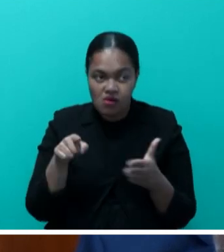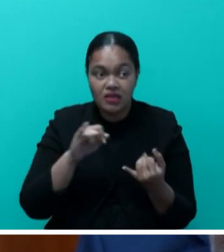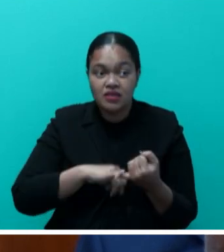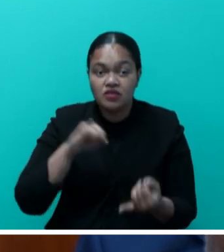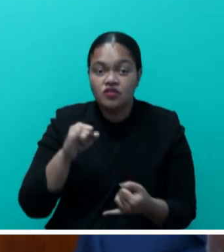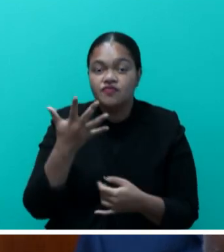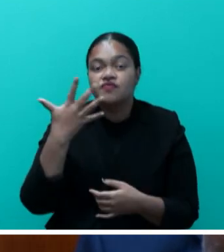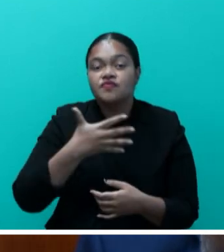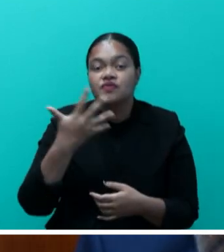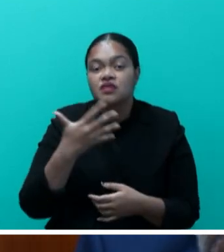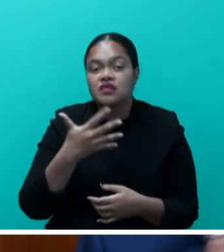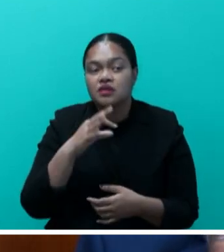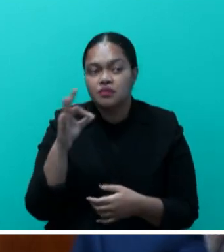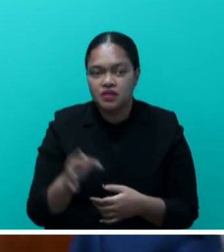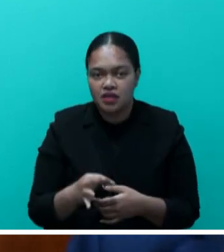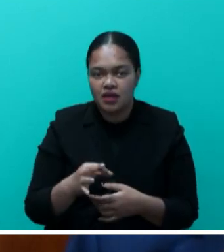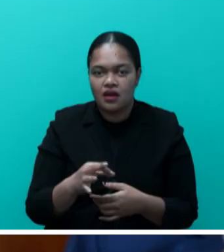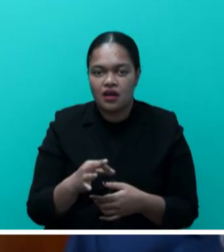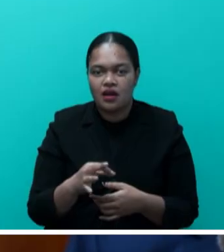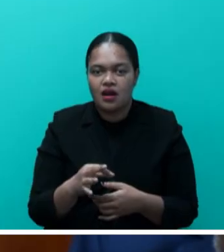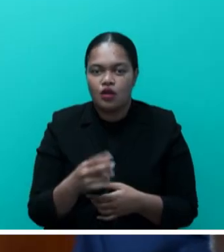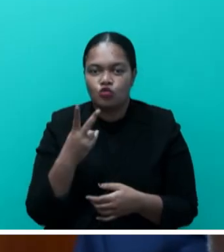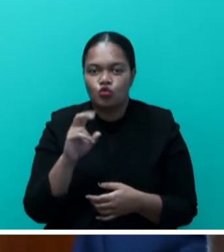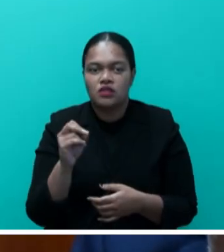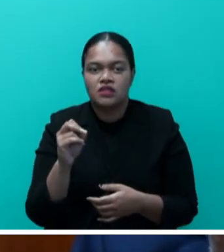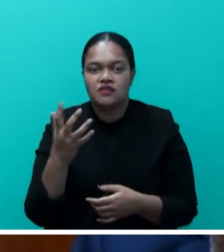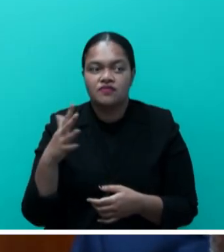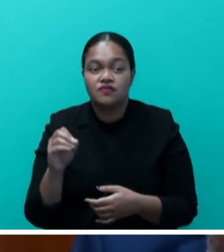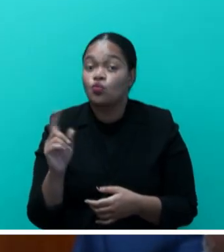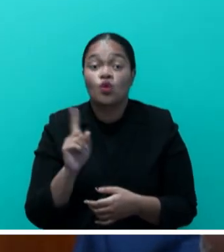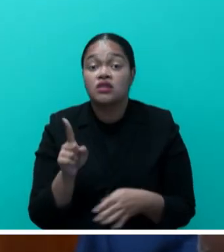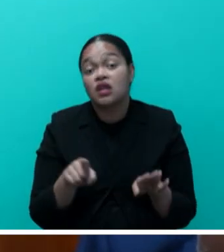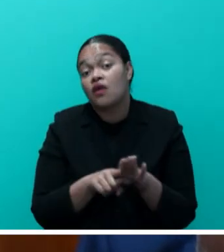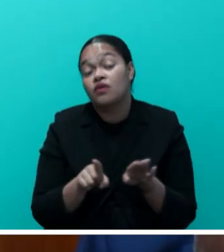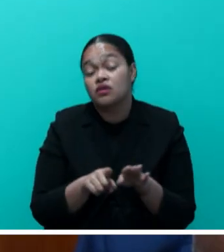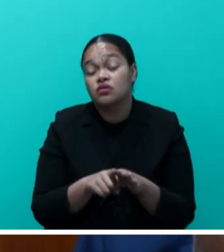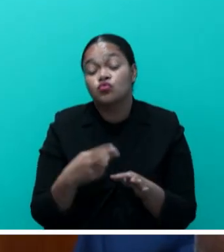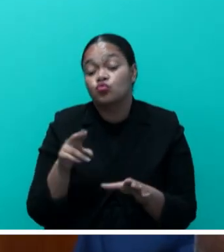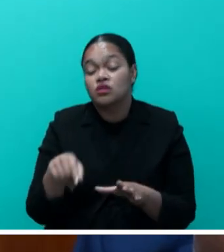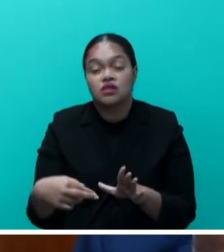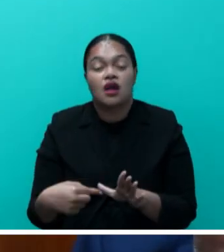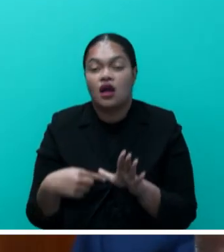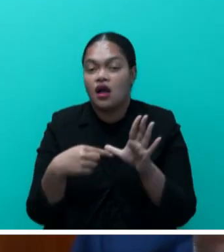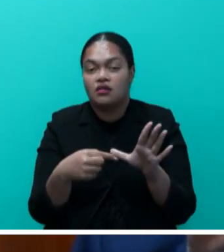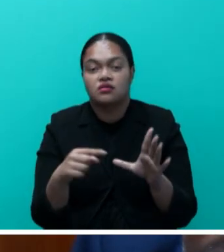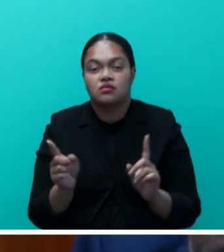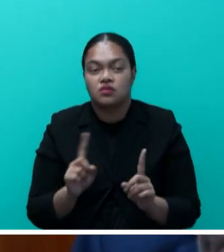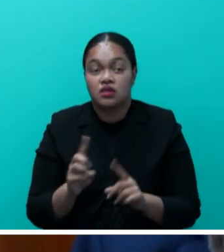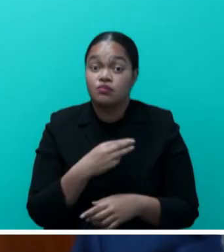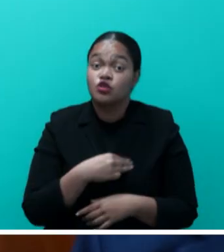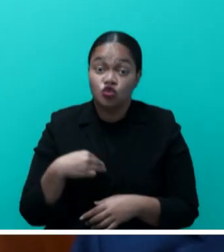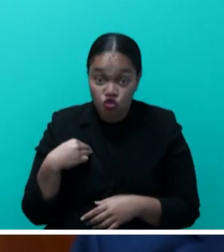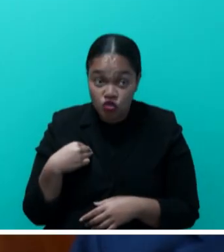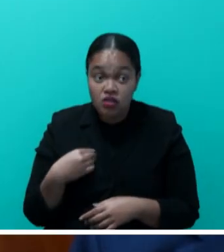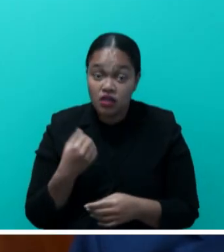to 15% by 2050. So what is the relevance to this answer? The ministry is in